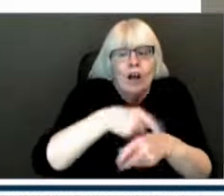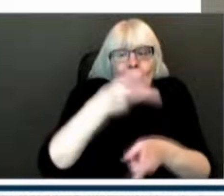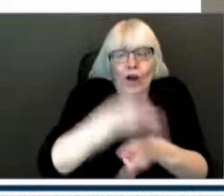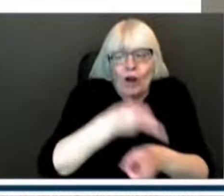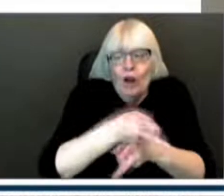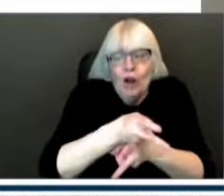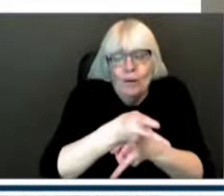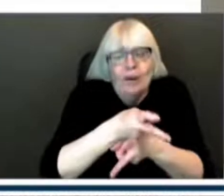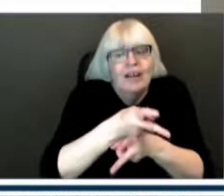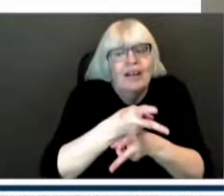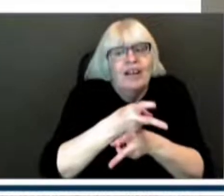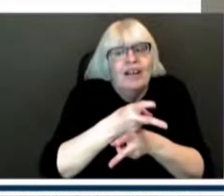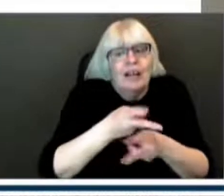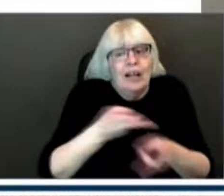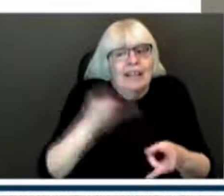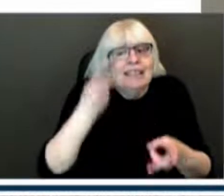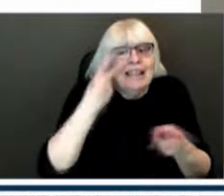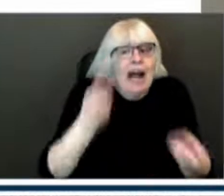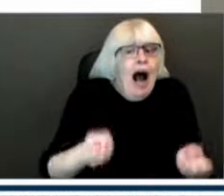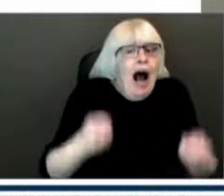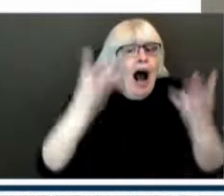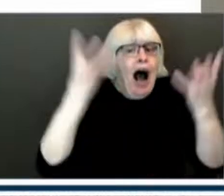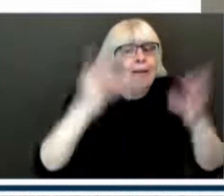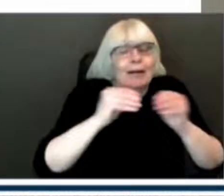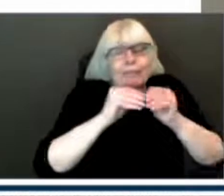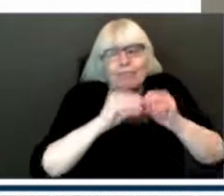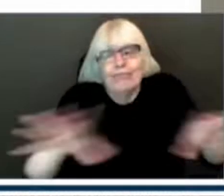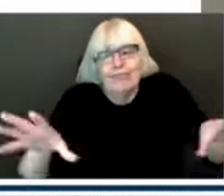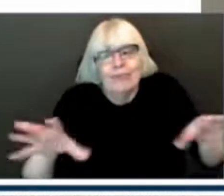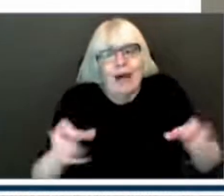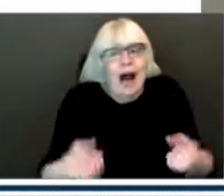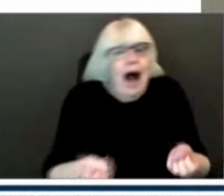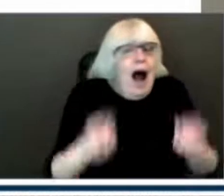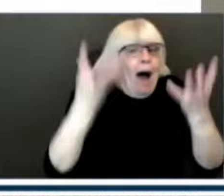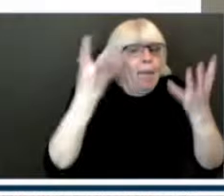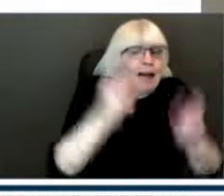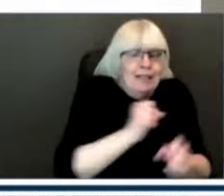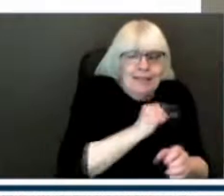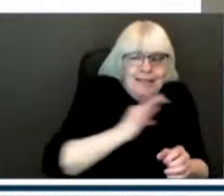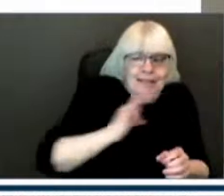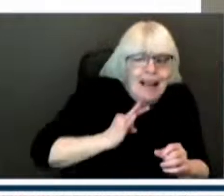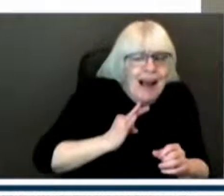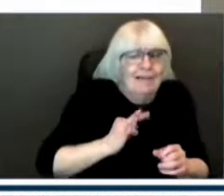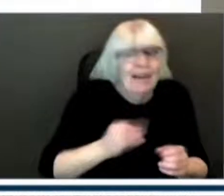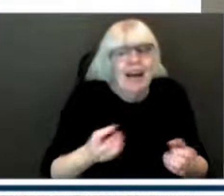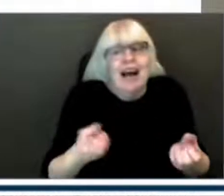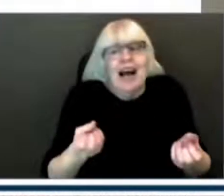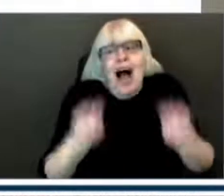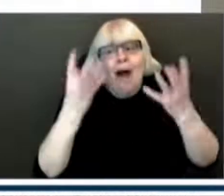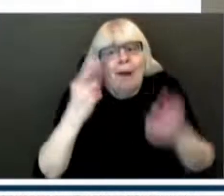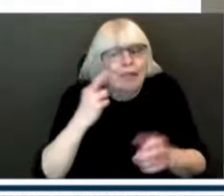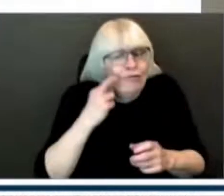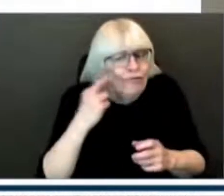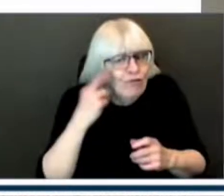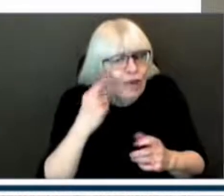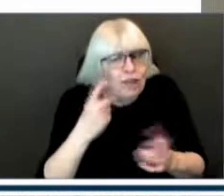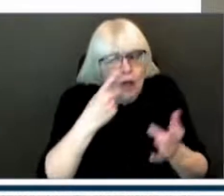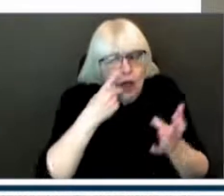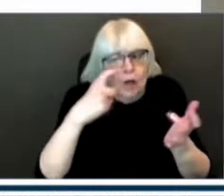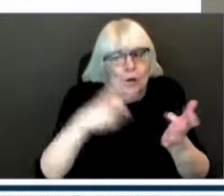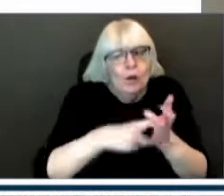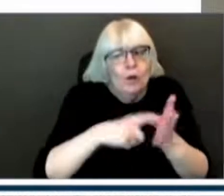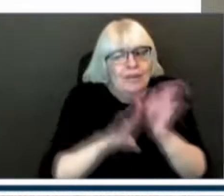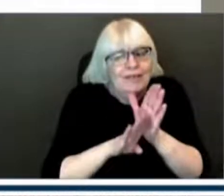of outbreaks and the total number of staff and residents involved, that has been trending downwards substantively. And I think actually